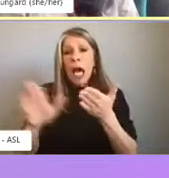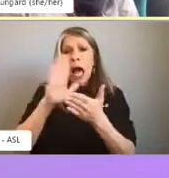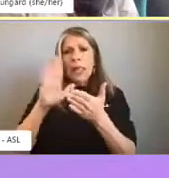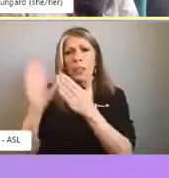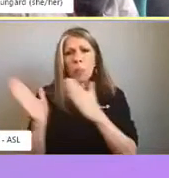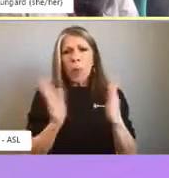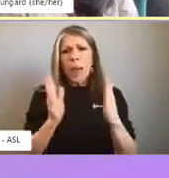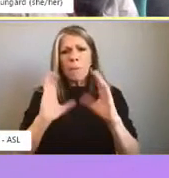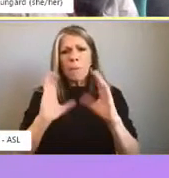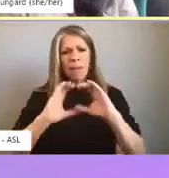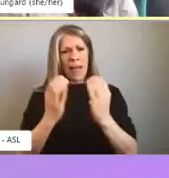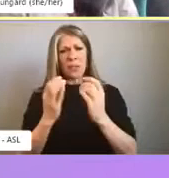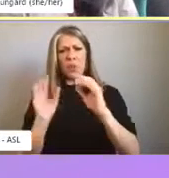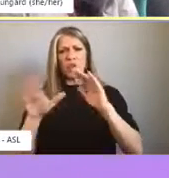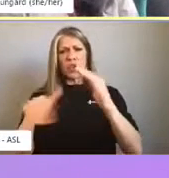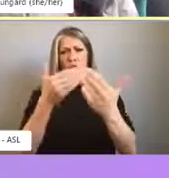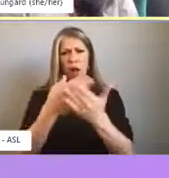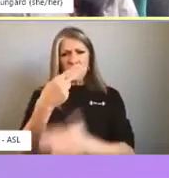she gets to high school.